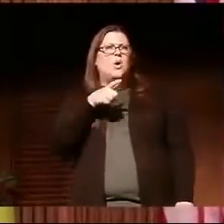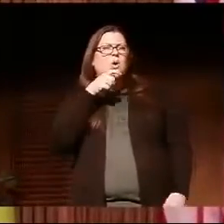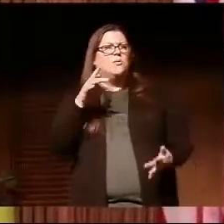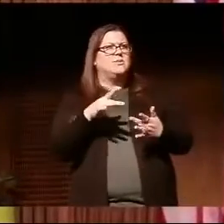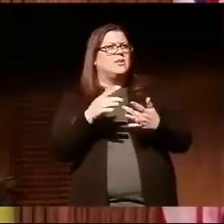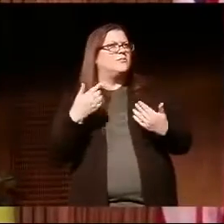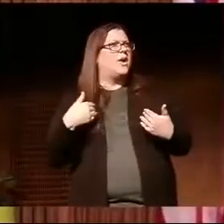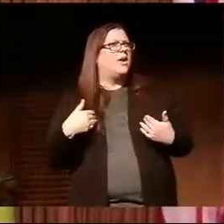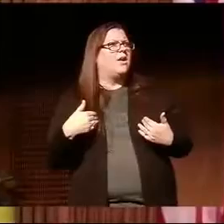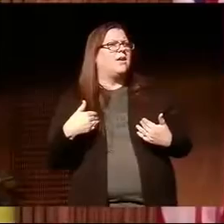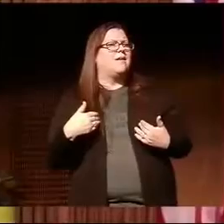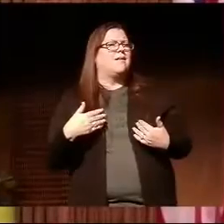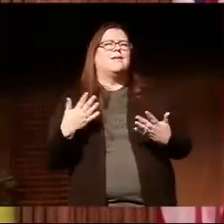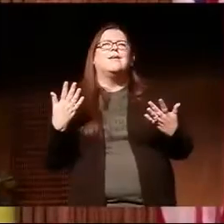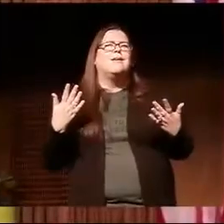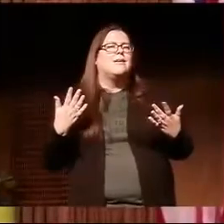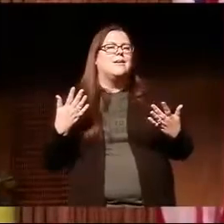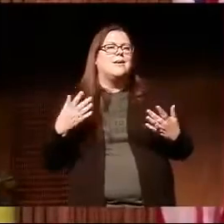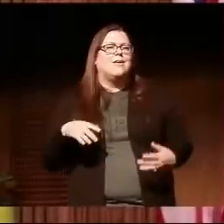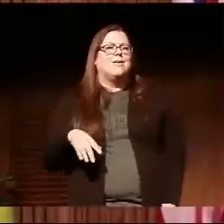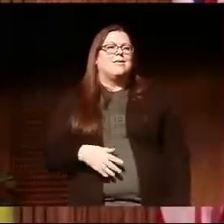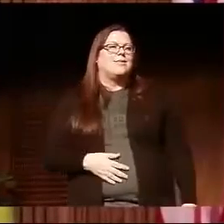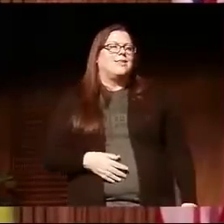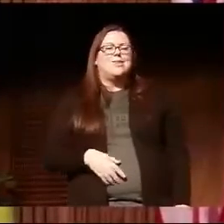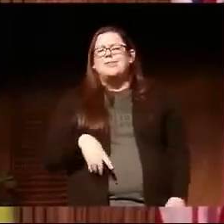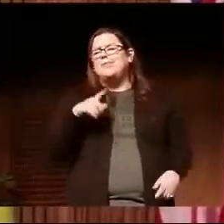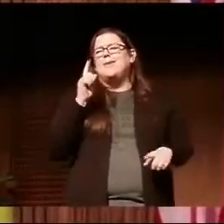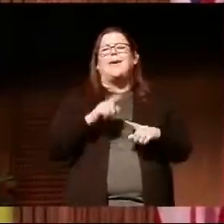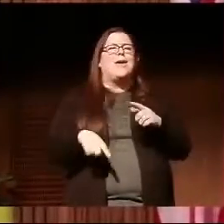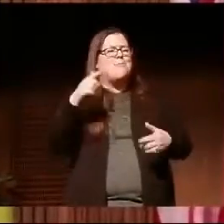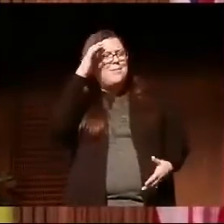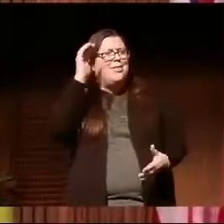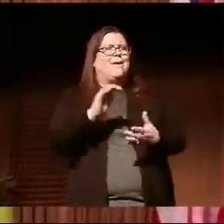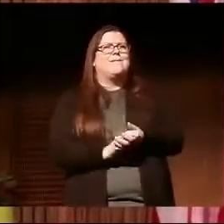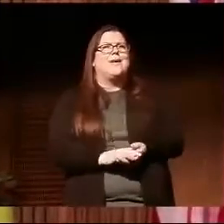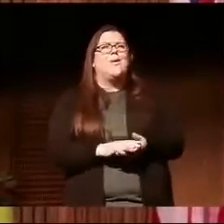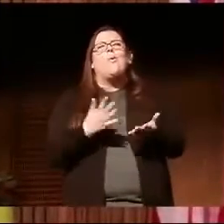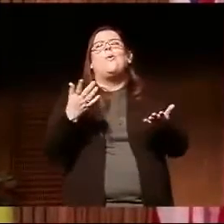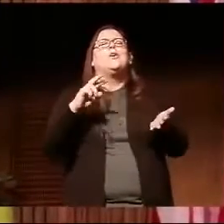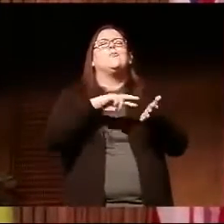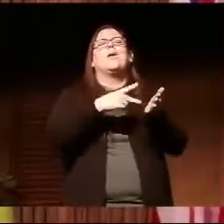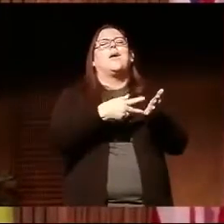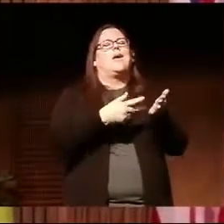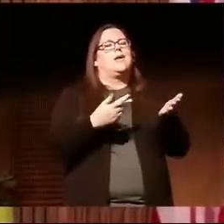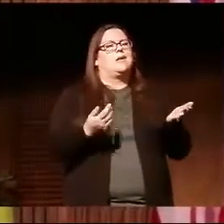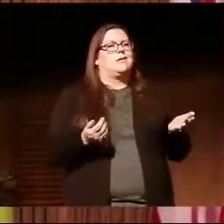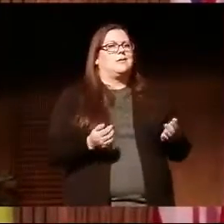Jesus. Incredulity. They can't believe it. What do you mean?